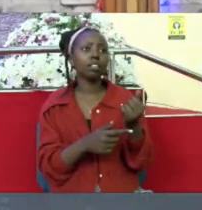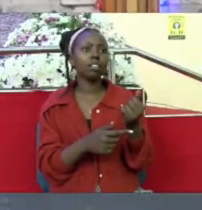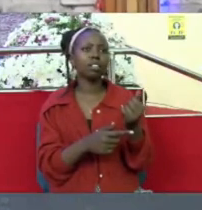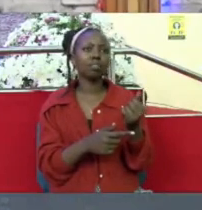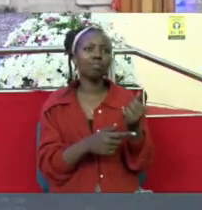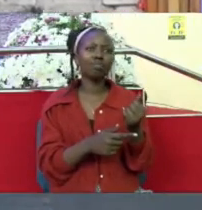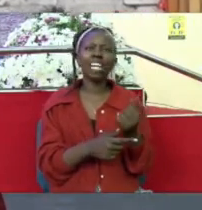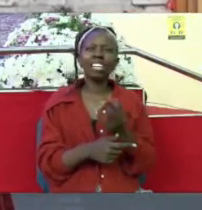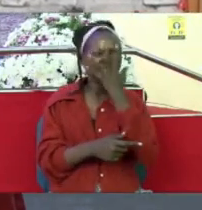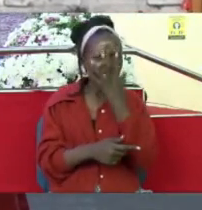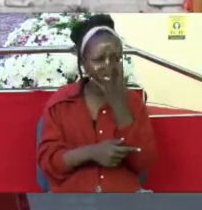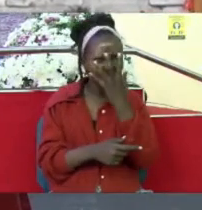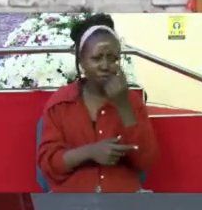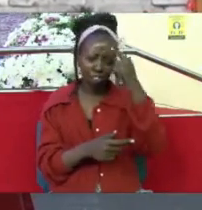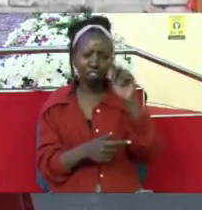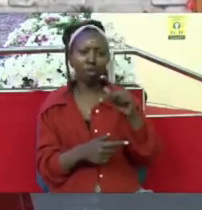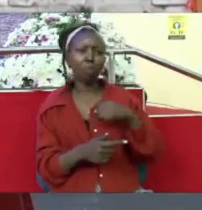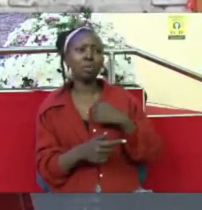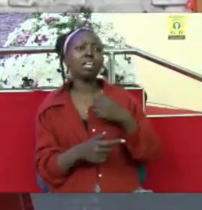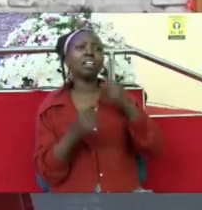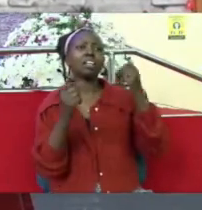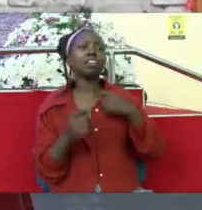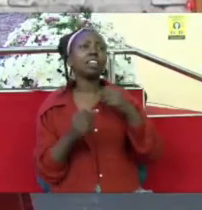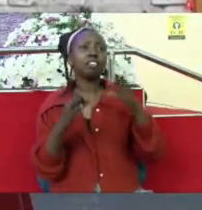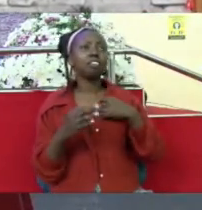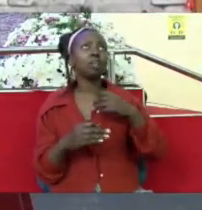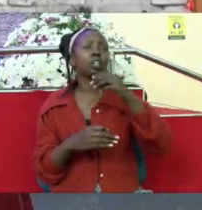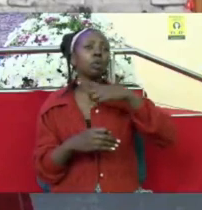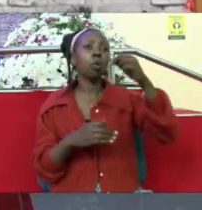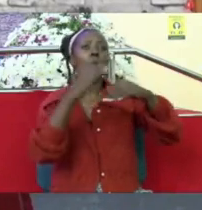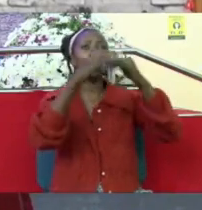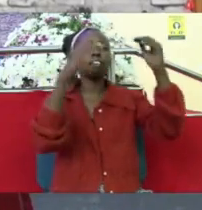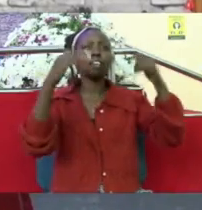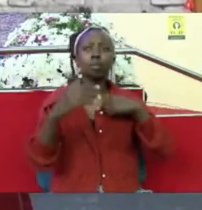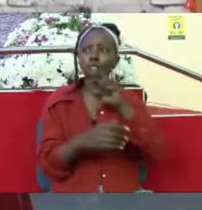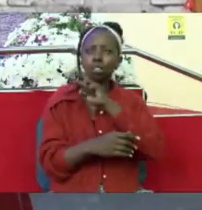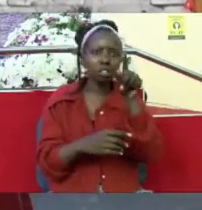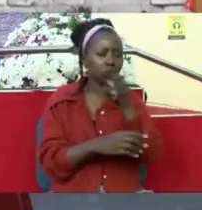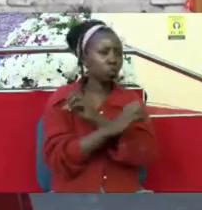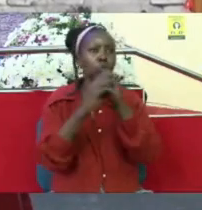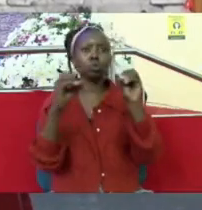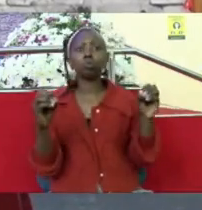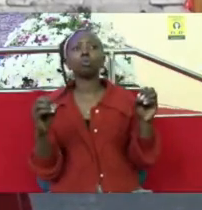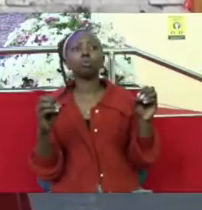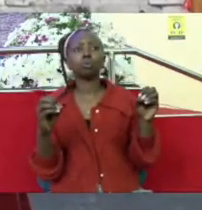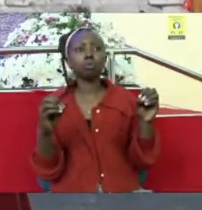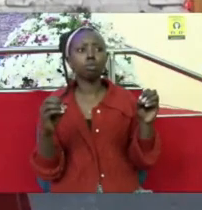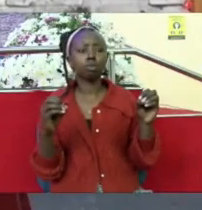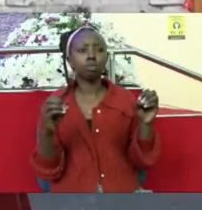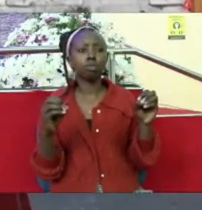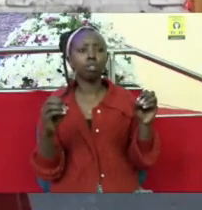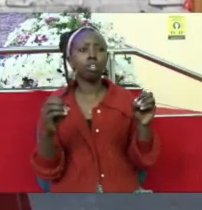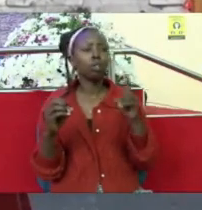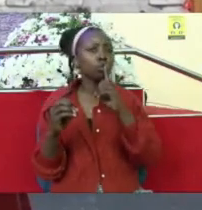embarrassing for Bishop. Itakuwa ni aibu sana kwa Bishop. You get to heaven and I miss you. Kwenda mbinguni na kukosa wewe. And yet I told you about hope. Na nilikwambia kuhusu tumaini. And you left the church with a lot of hope.